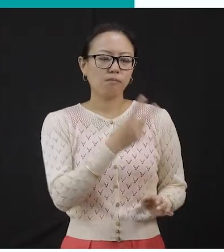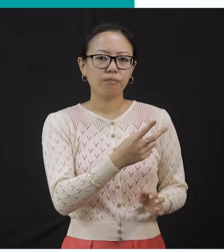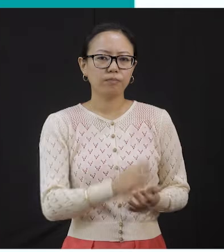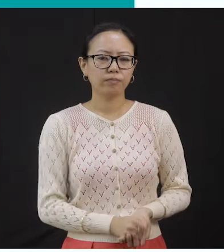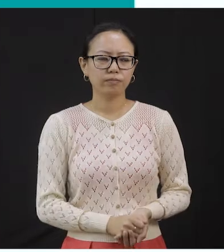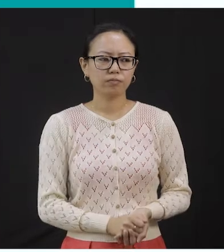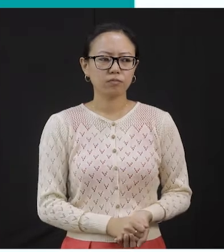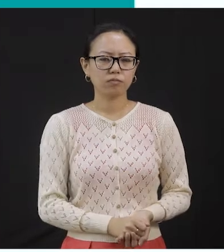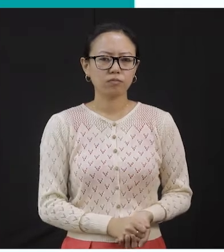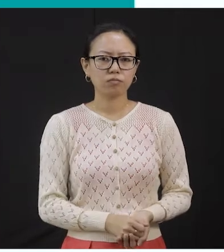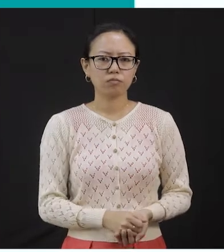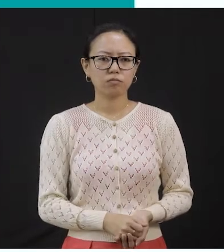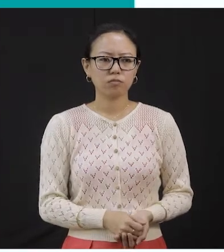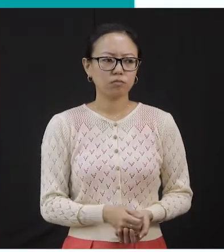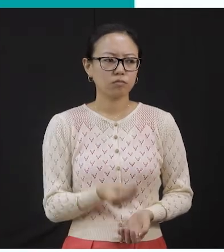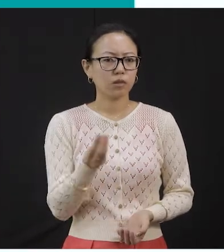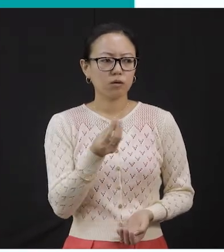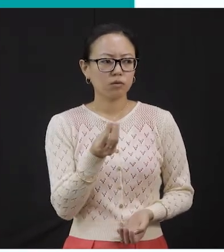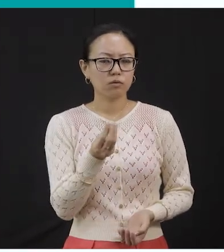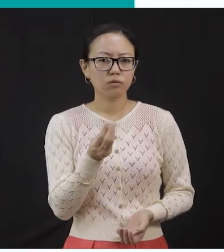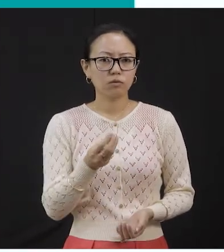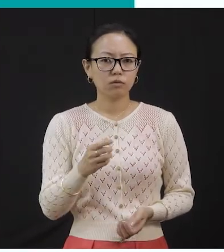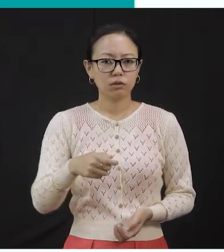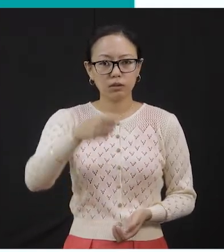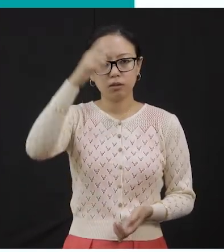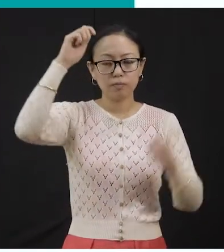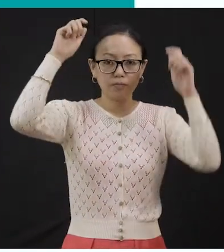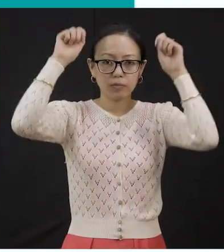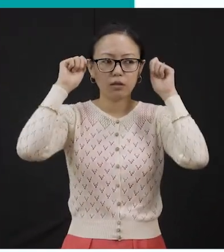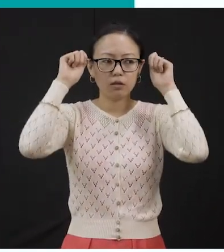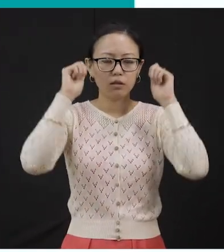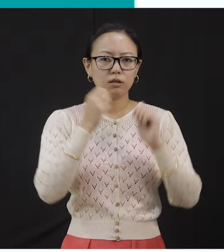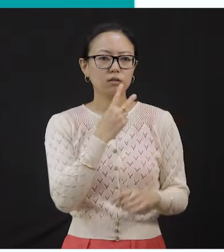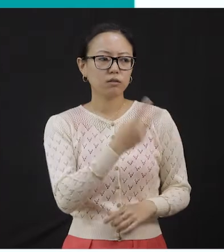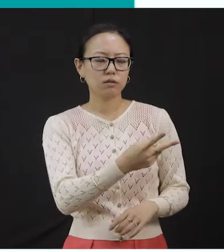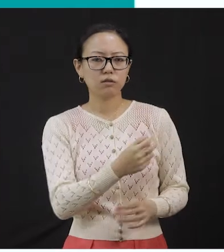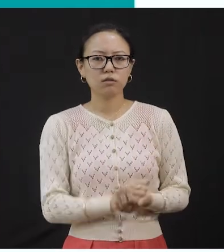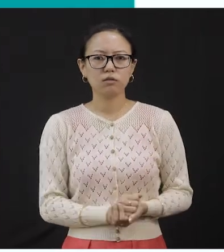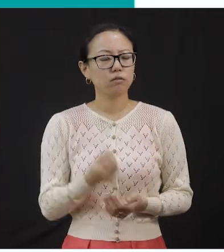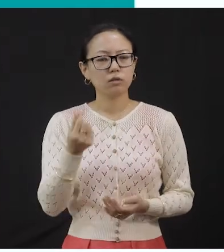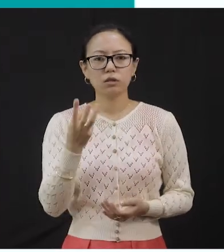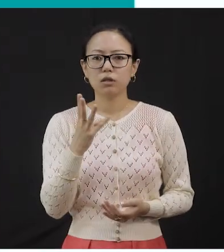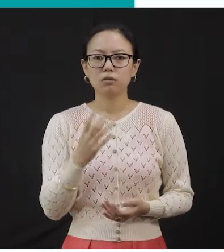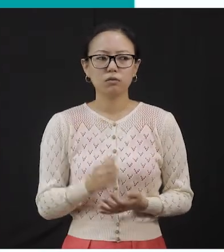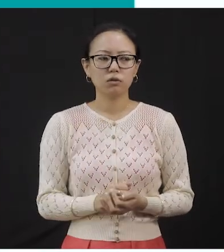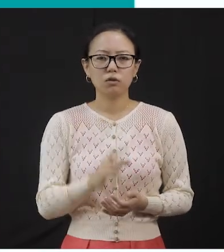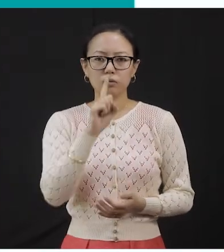Can you see some hats here? Yes. Then count how many hats are here.